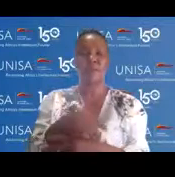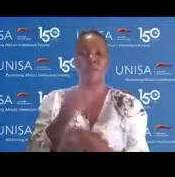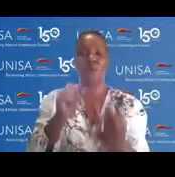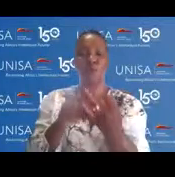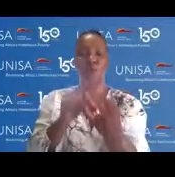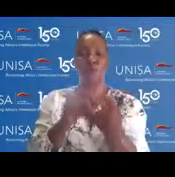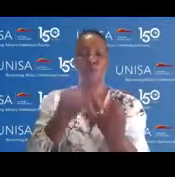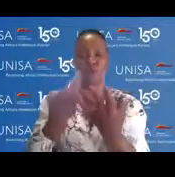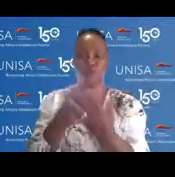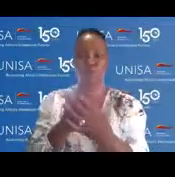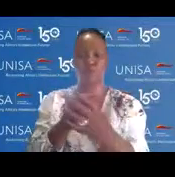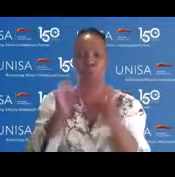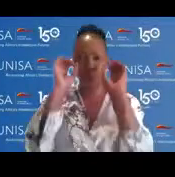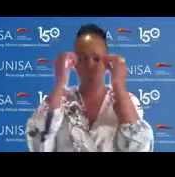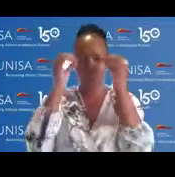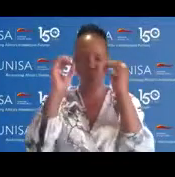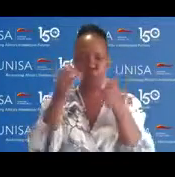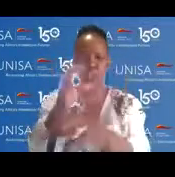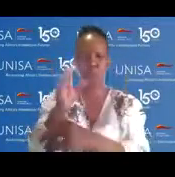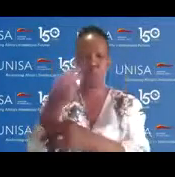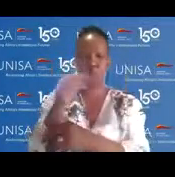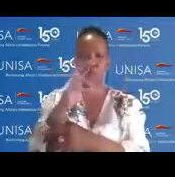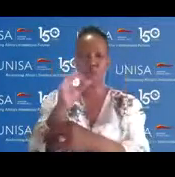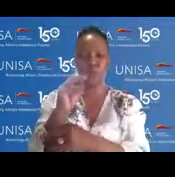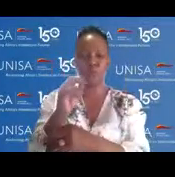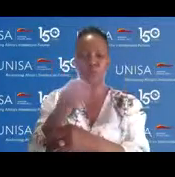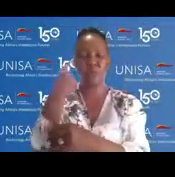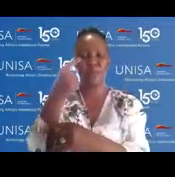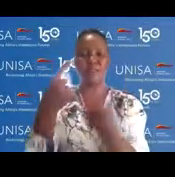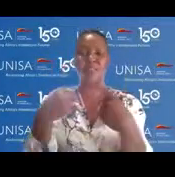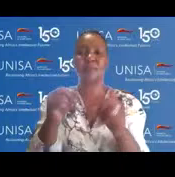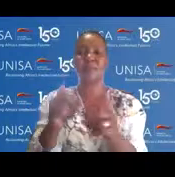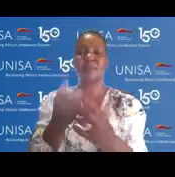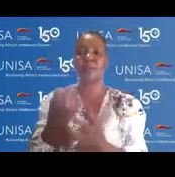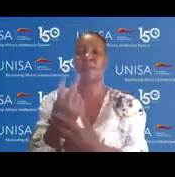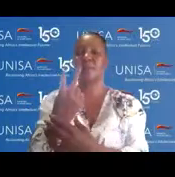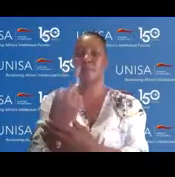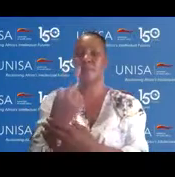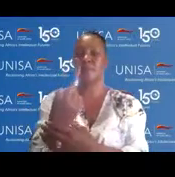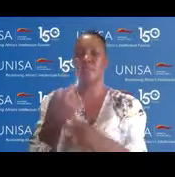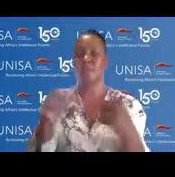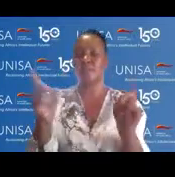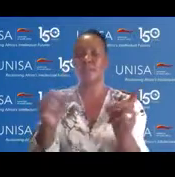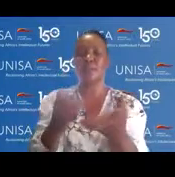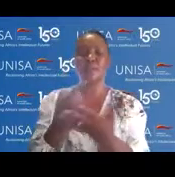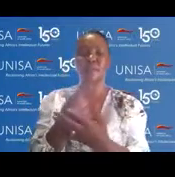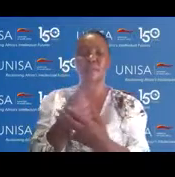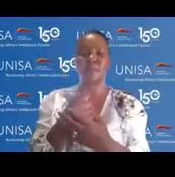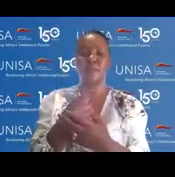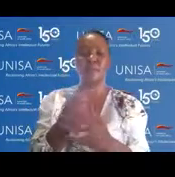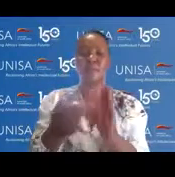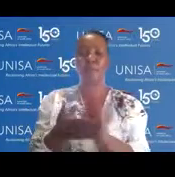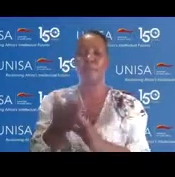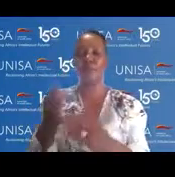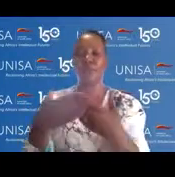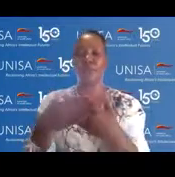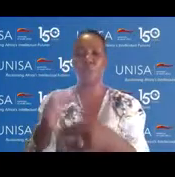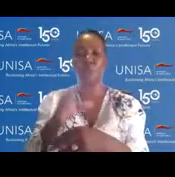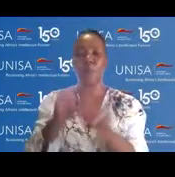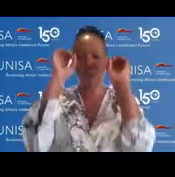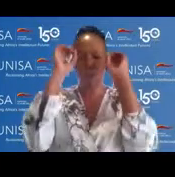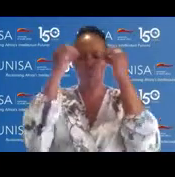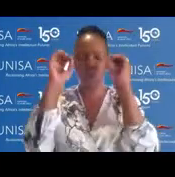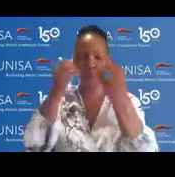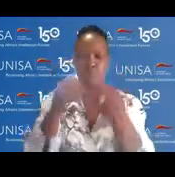A lot of people think it's the same thing. It's actually a different browser altogether. So let me go and open Google Chrome. So I'm just selecting my